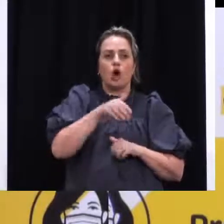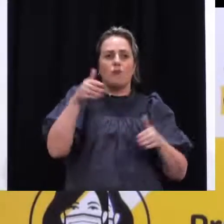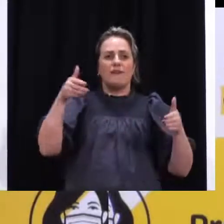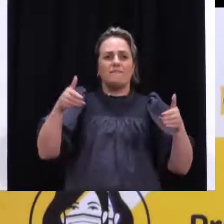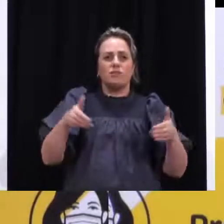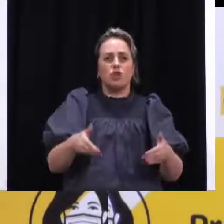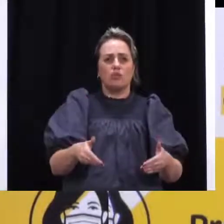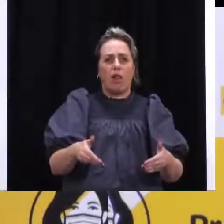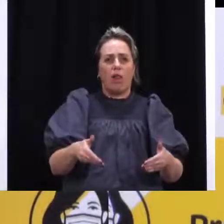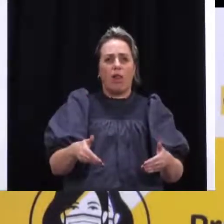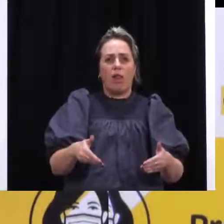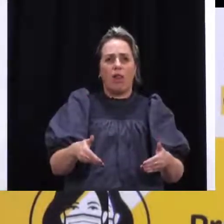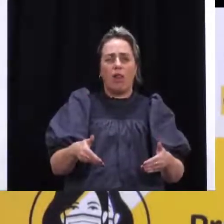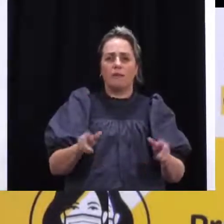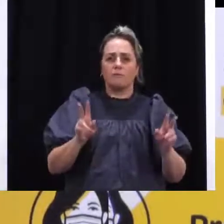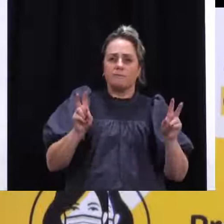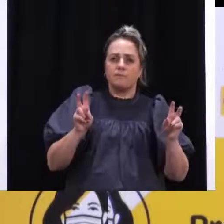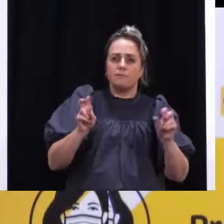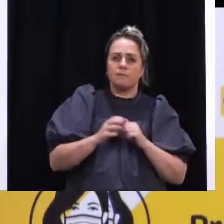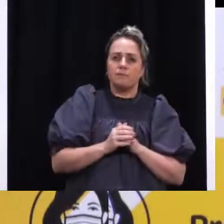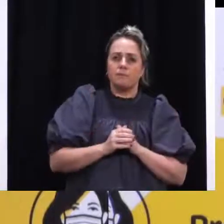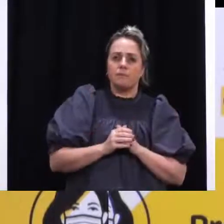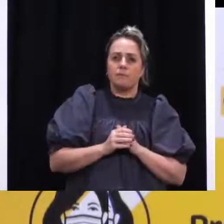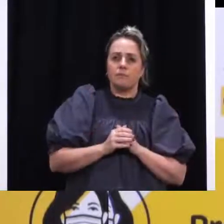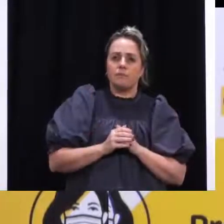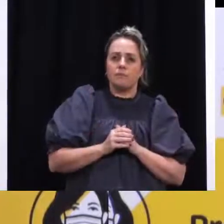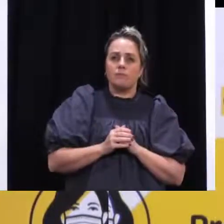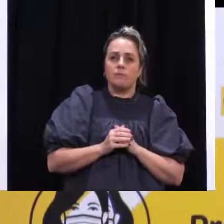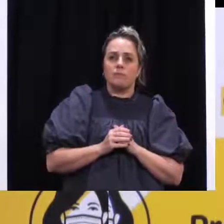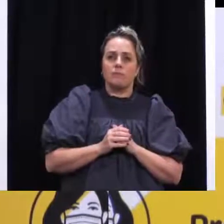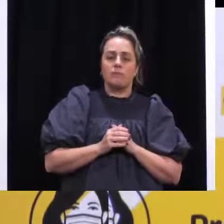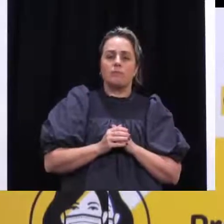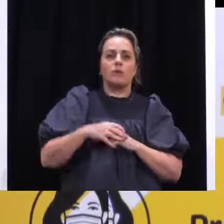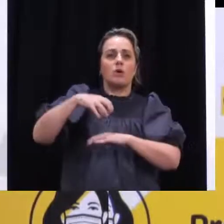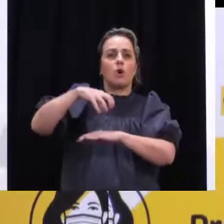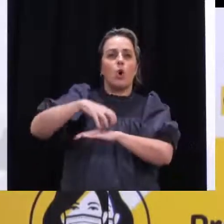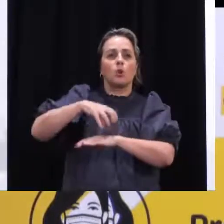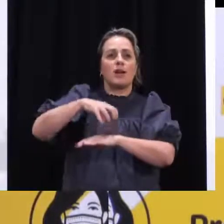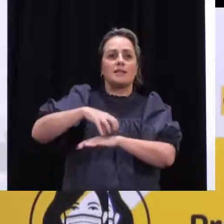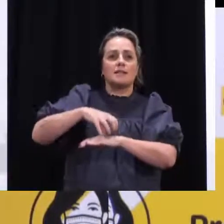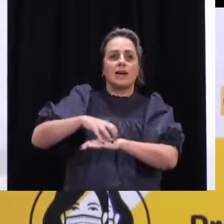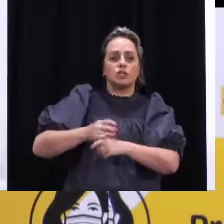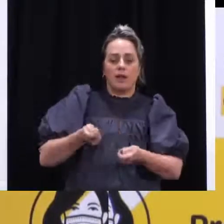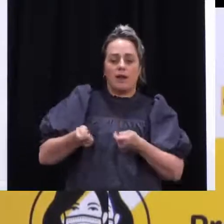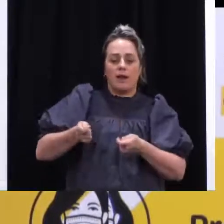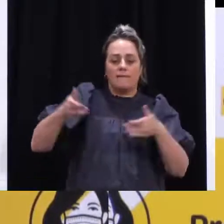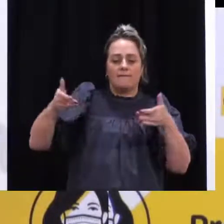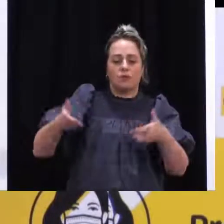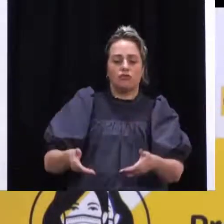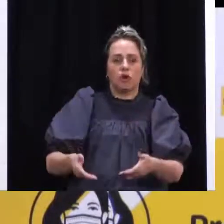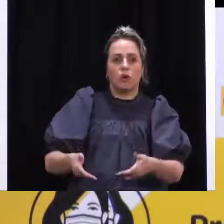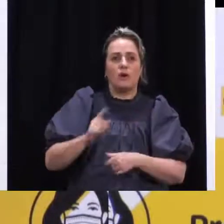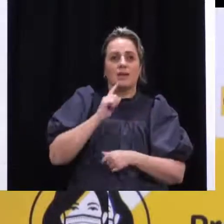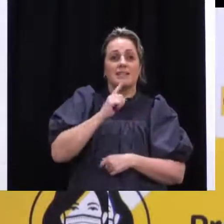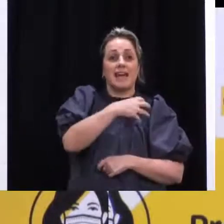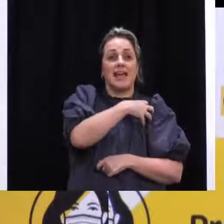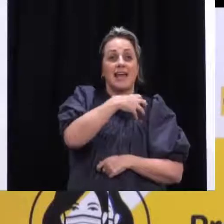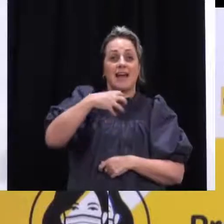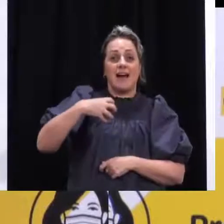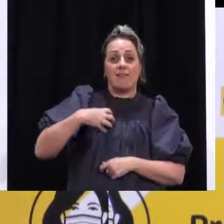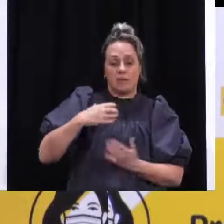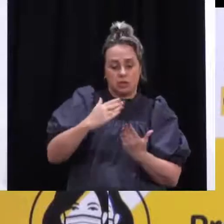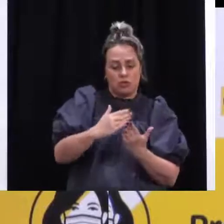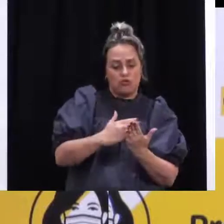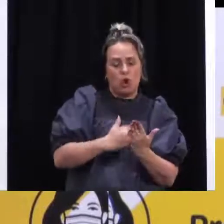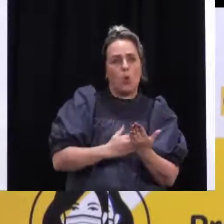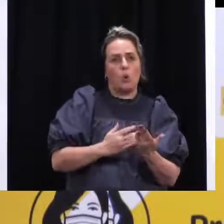reached out and said the Ministry of Health has informed them saying that under alert level 4, tangihanga guidelines will